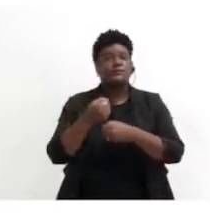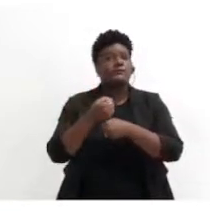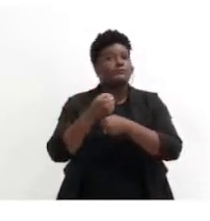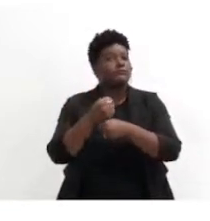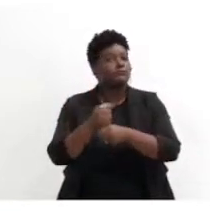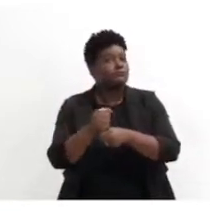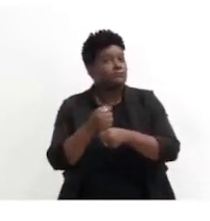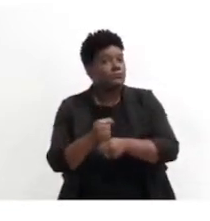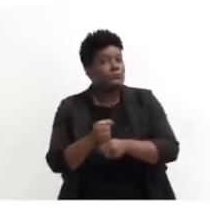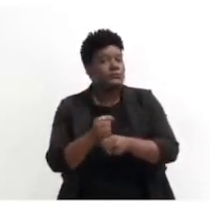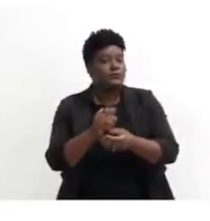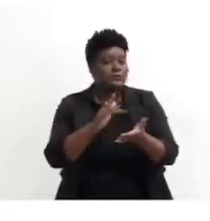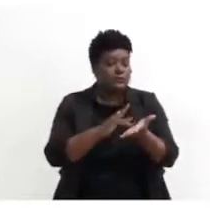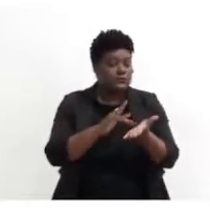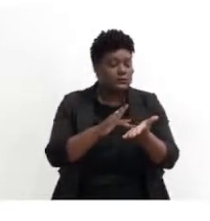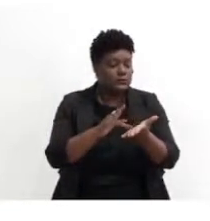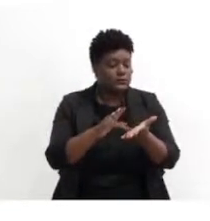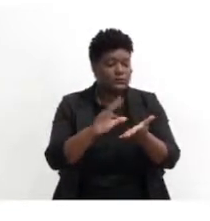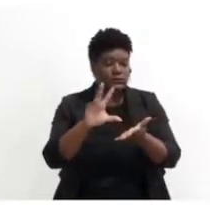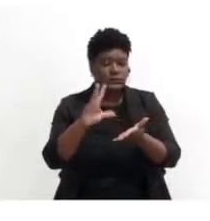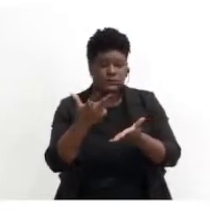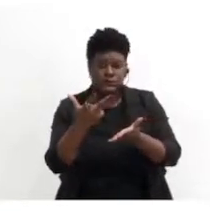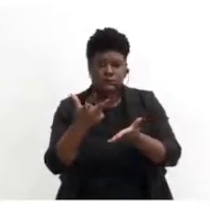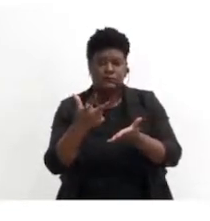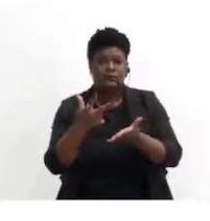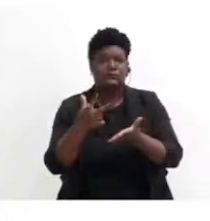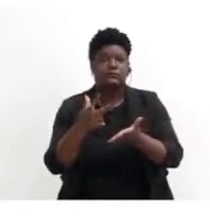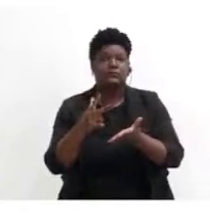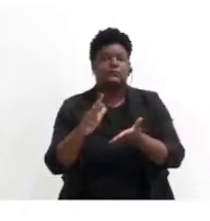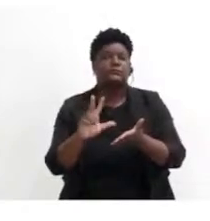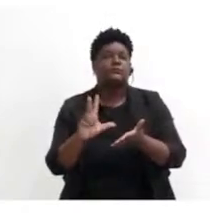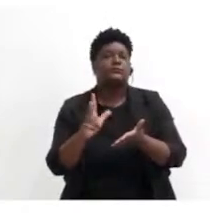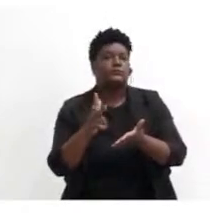call heterogeneous chips or heterogeneous